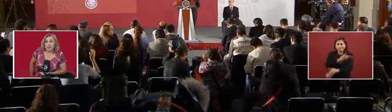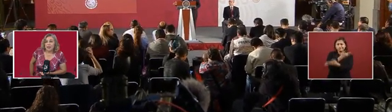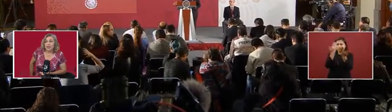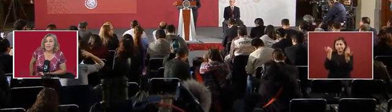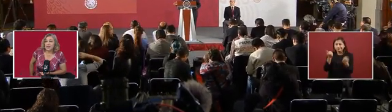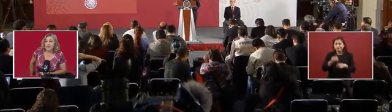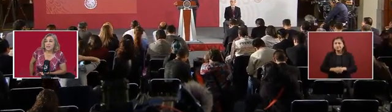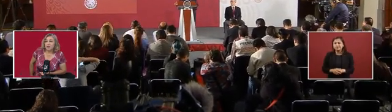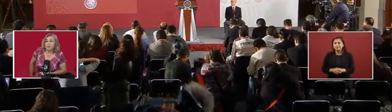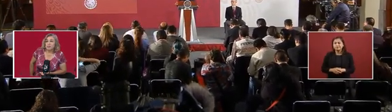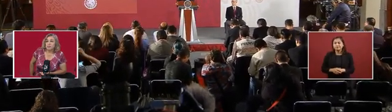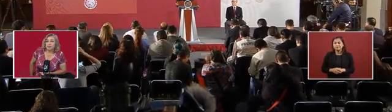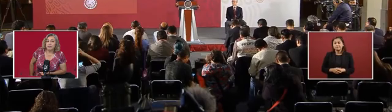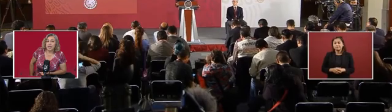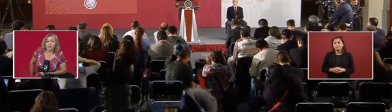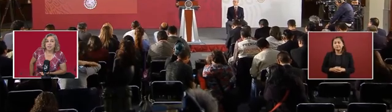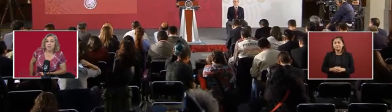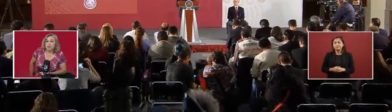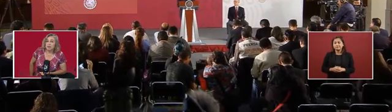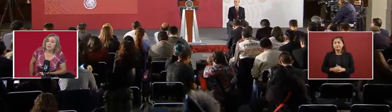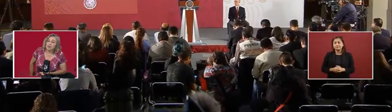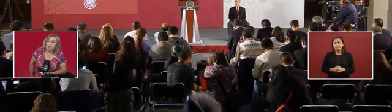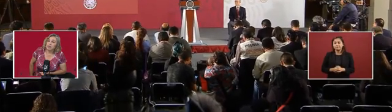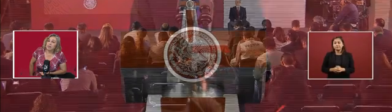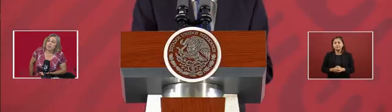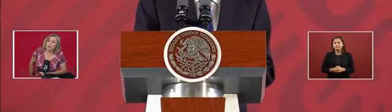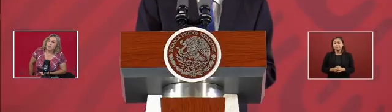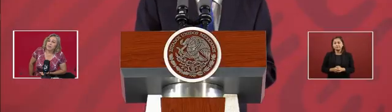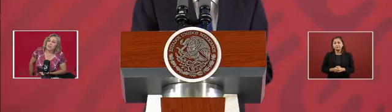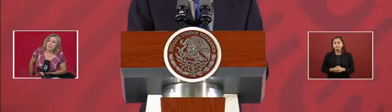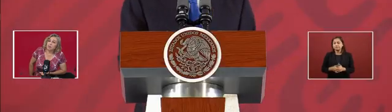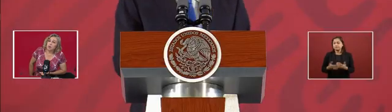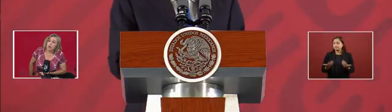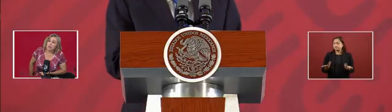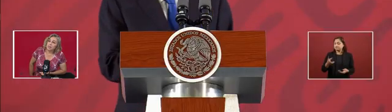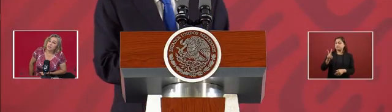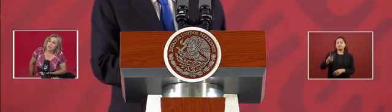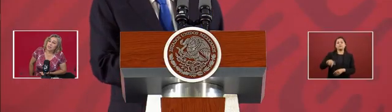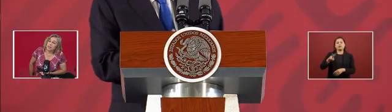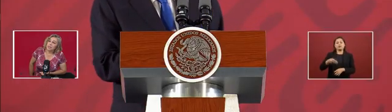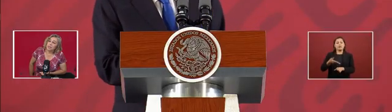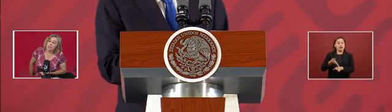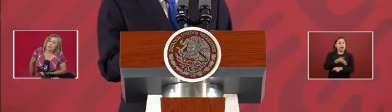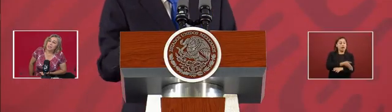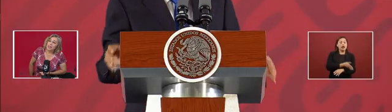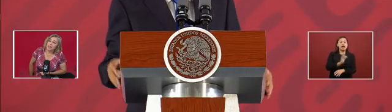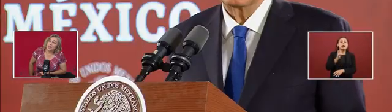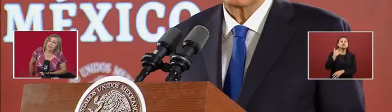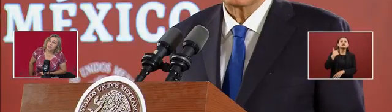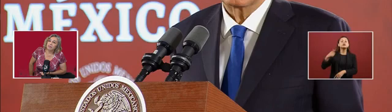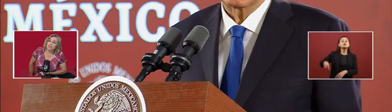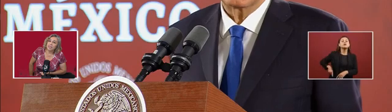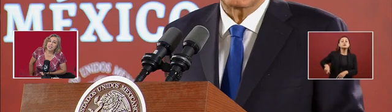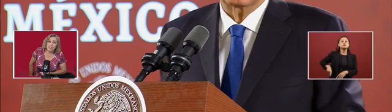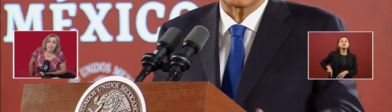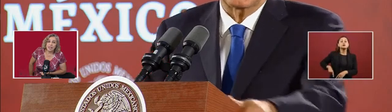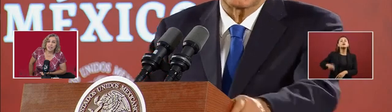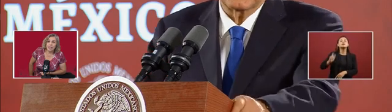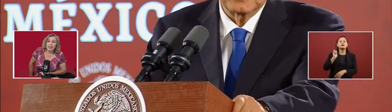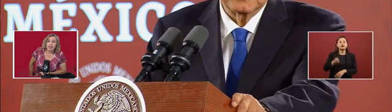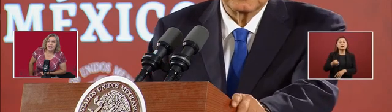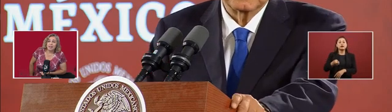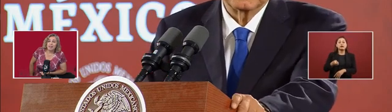honesta, honest, recta, en lo que straightforward corresponde when it is related to